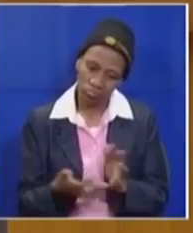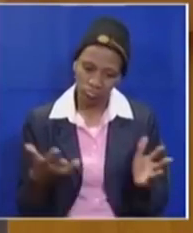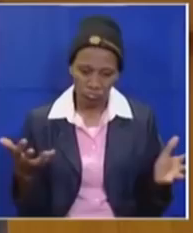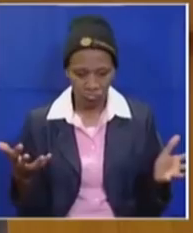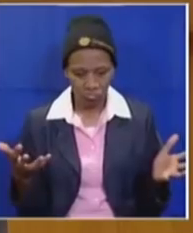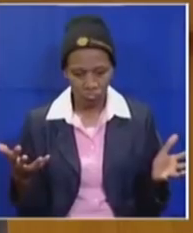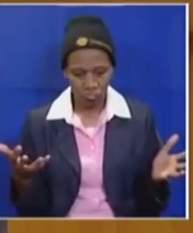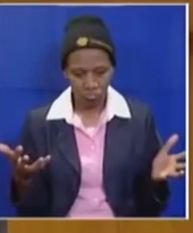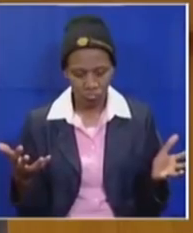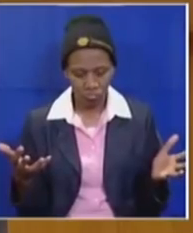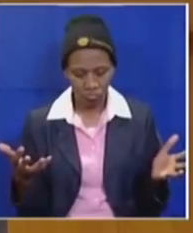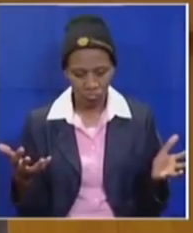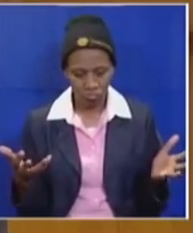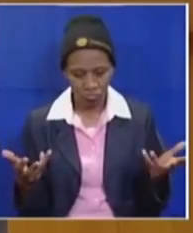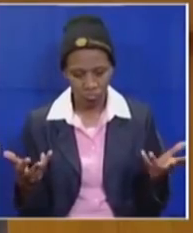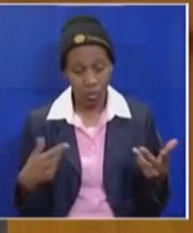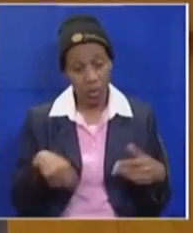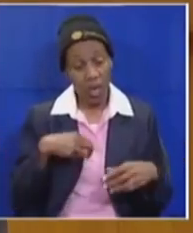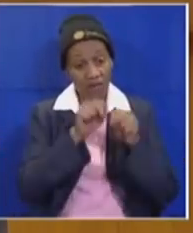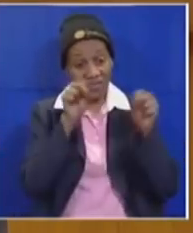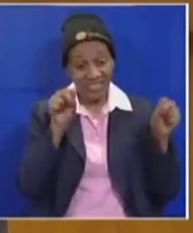a capitalist system.